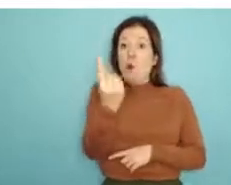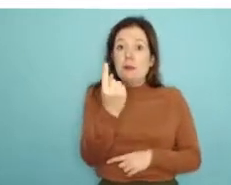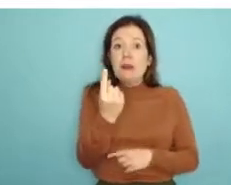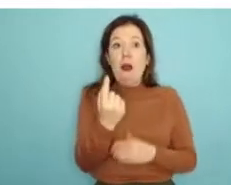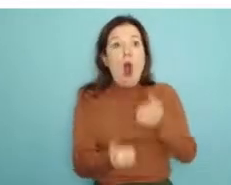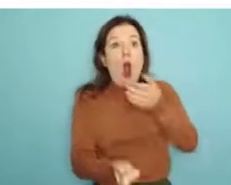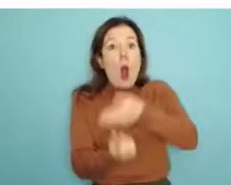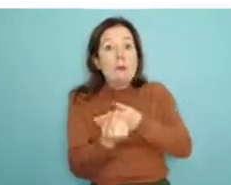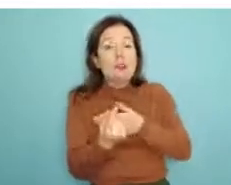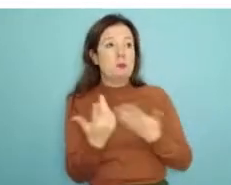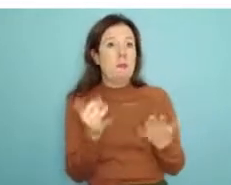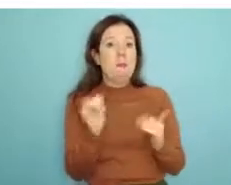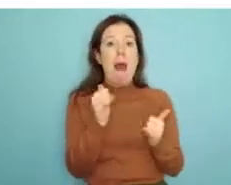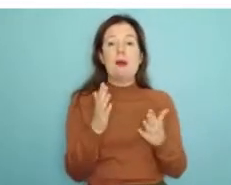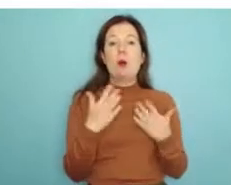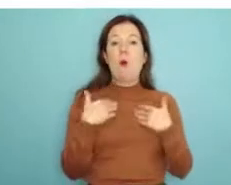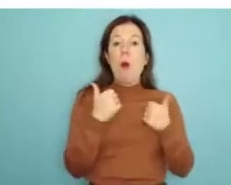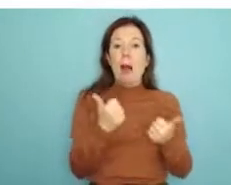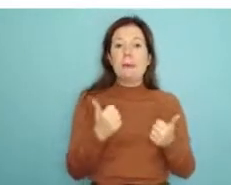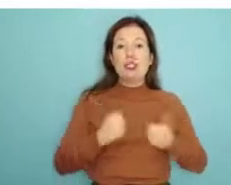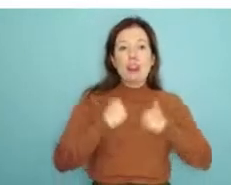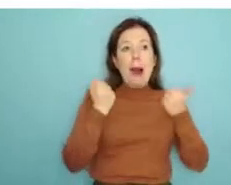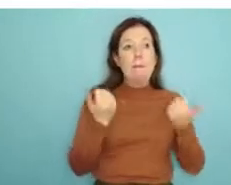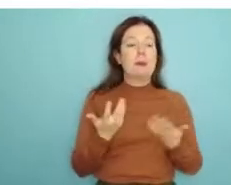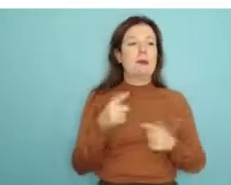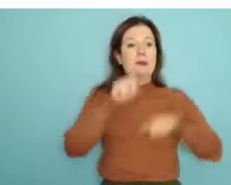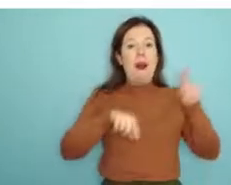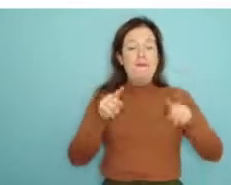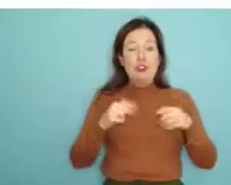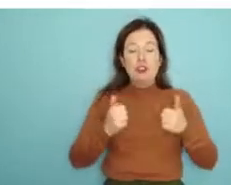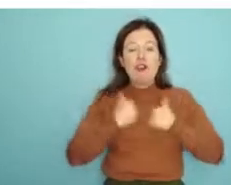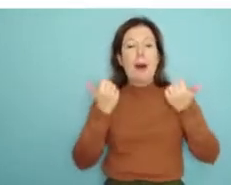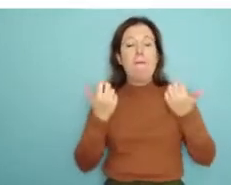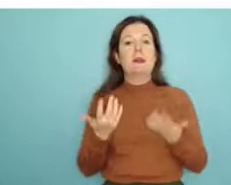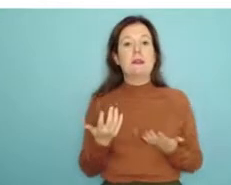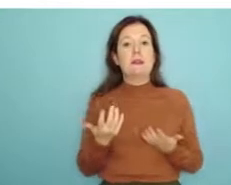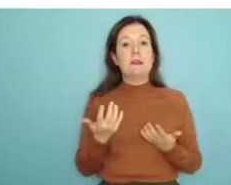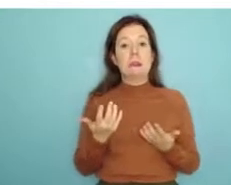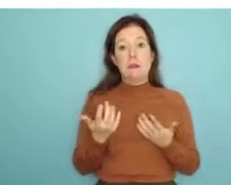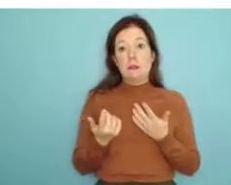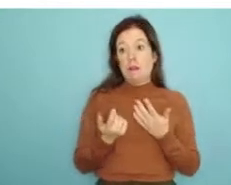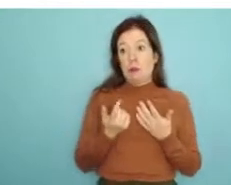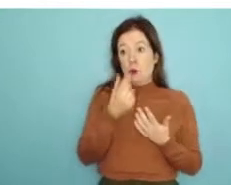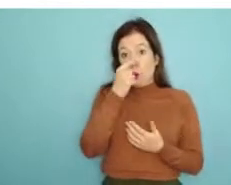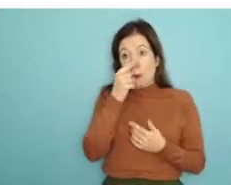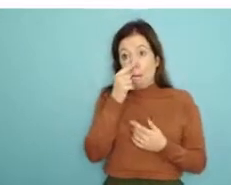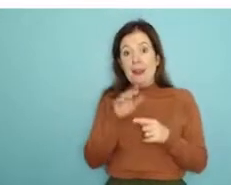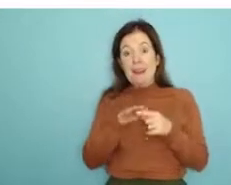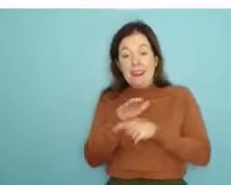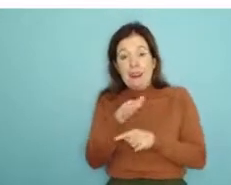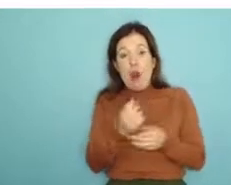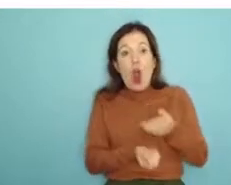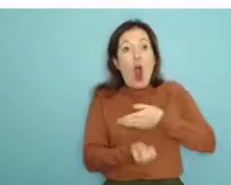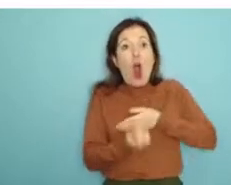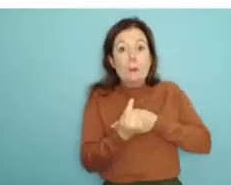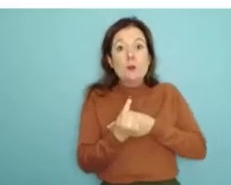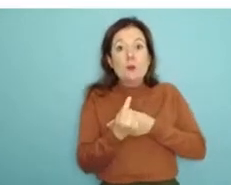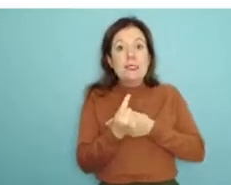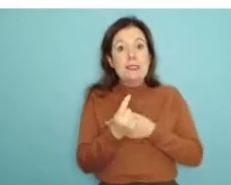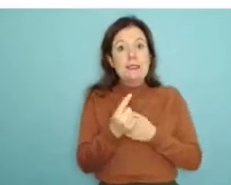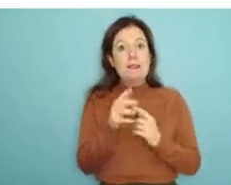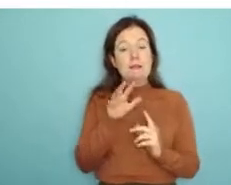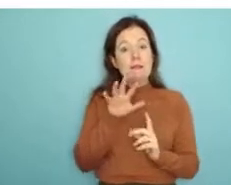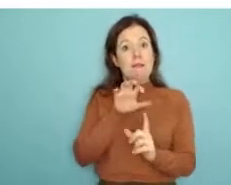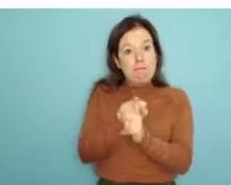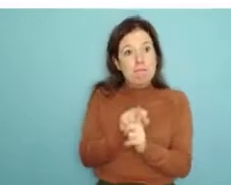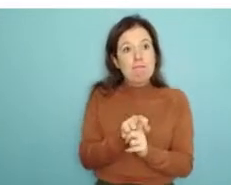wellbeing champion or a diversity champion. There might be other opportunities where you could step in and